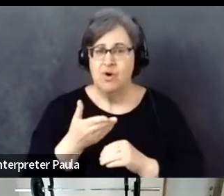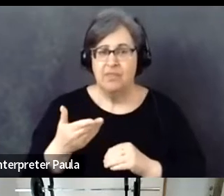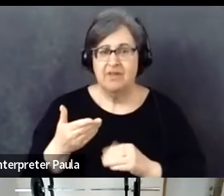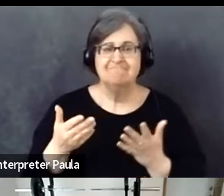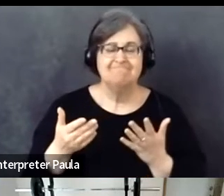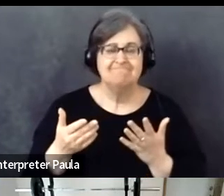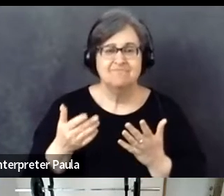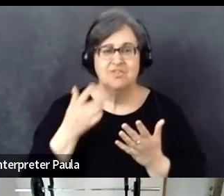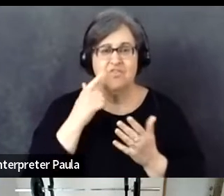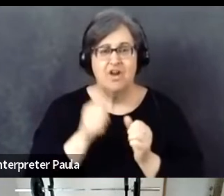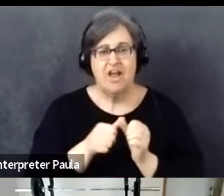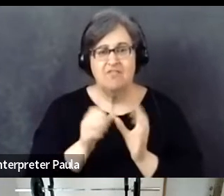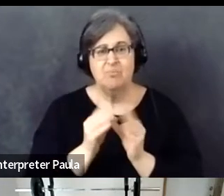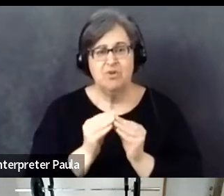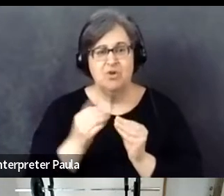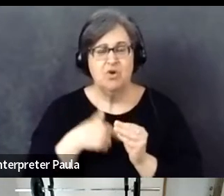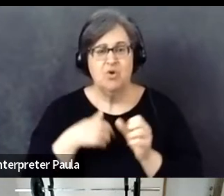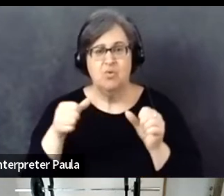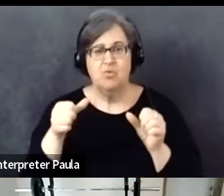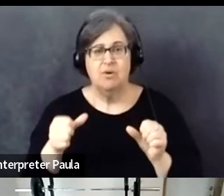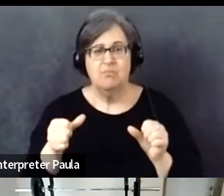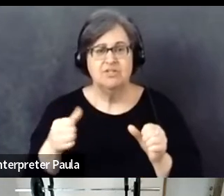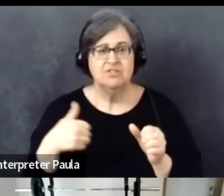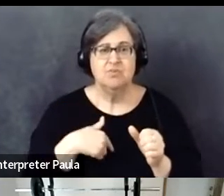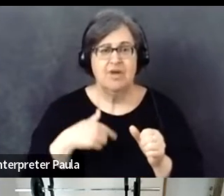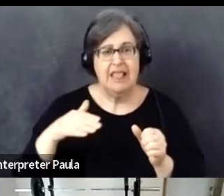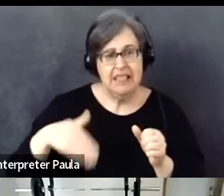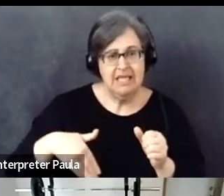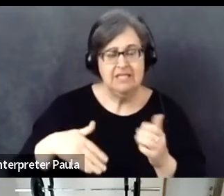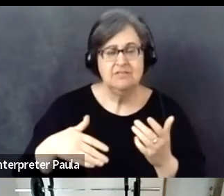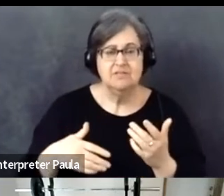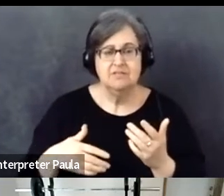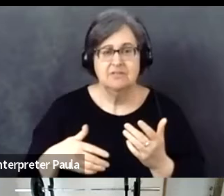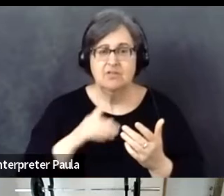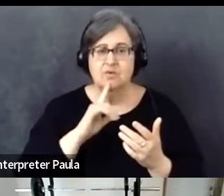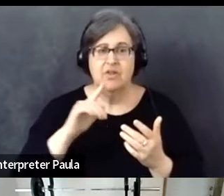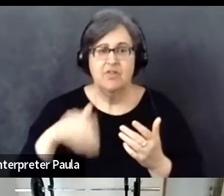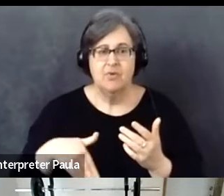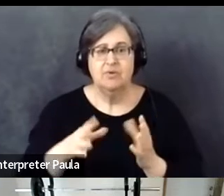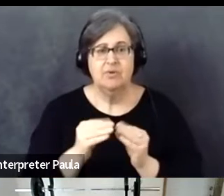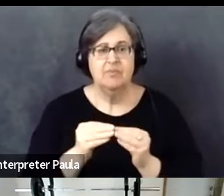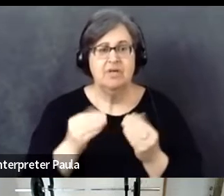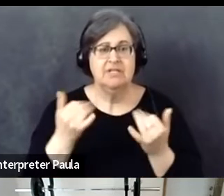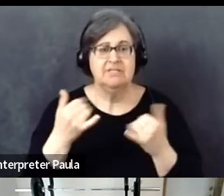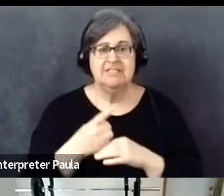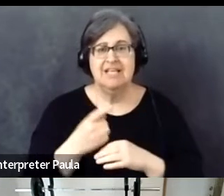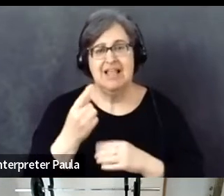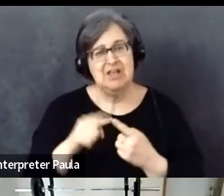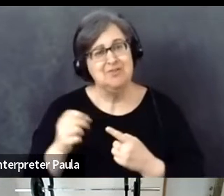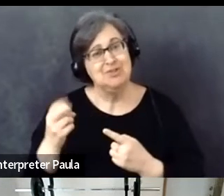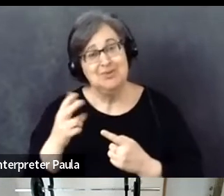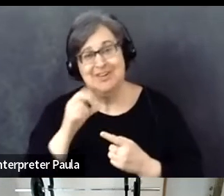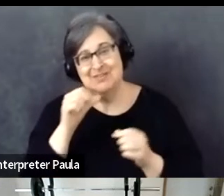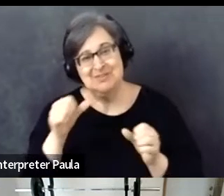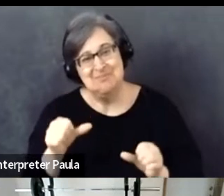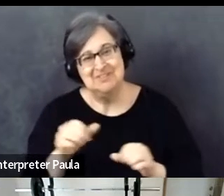I think for every meeting we have posted, sometimes we're kind of late to we're really late to the meeting that happened today at 11 to 12. We didn't get that posted,